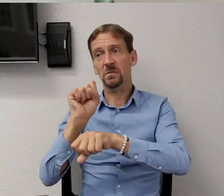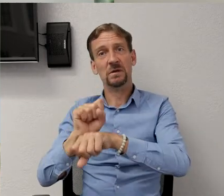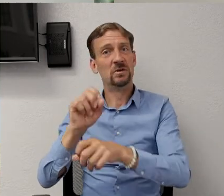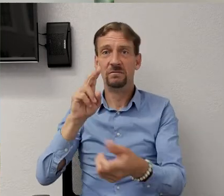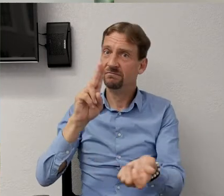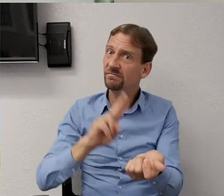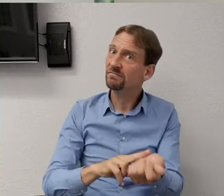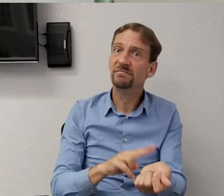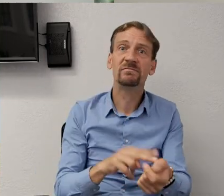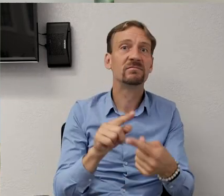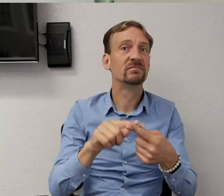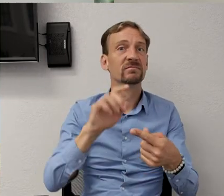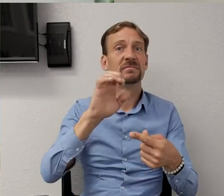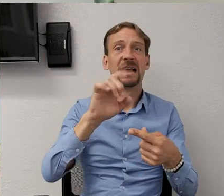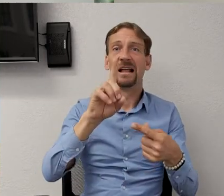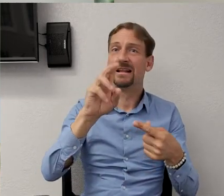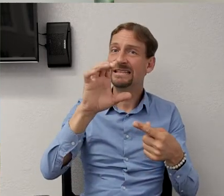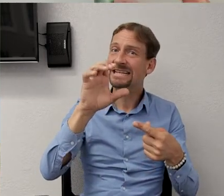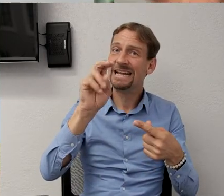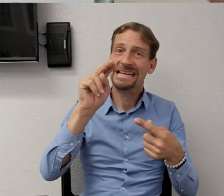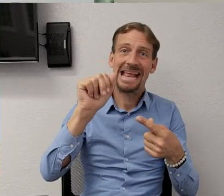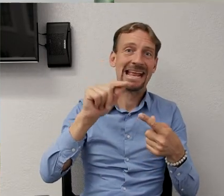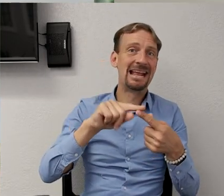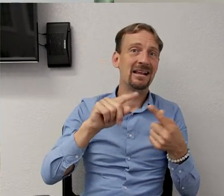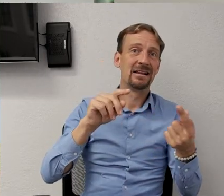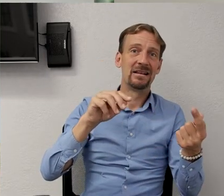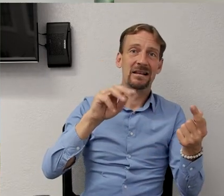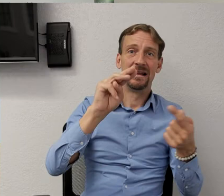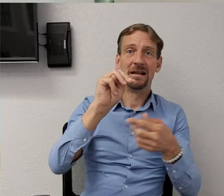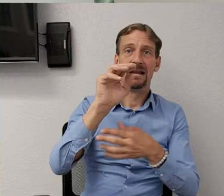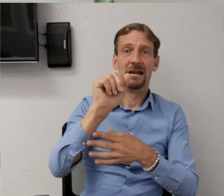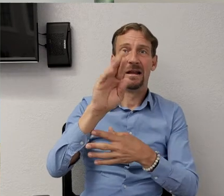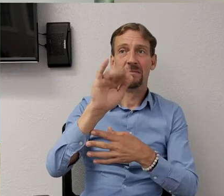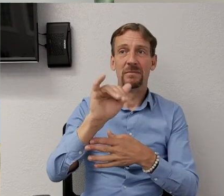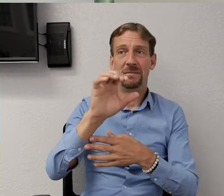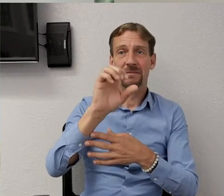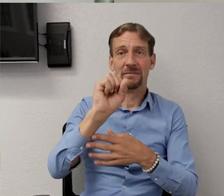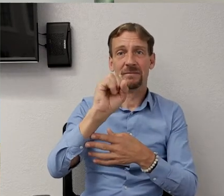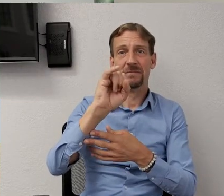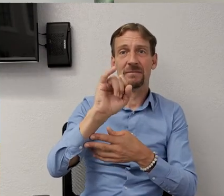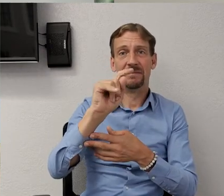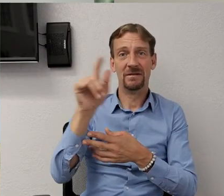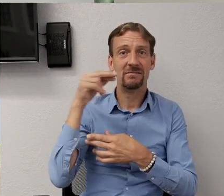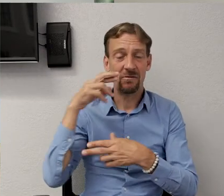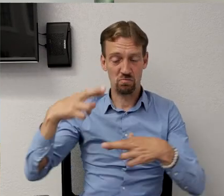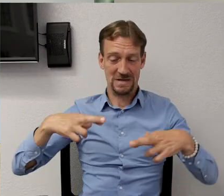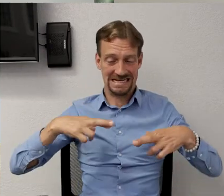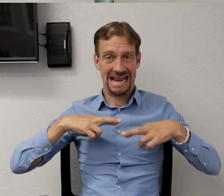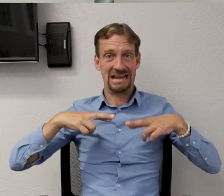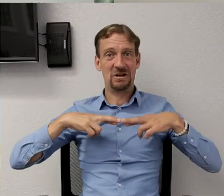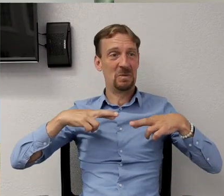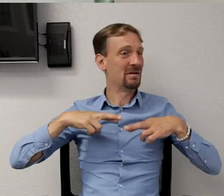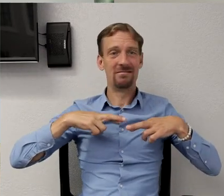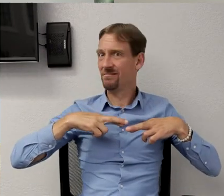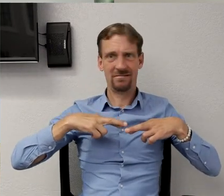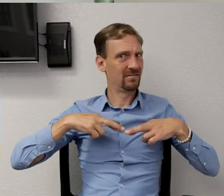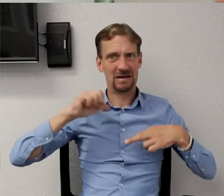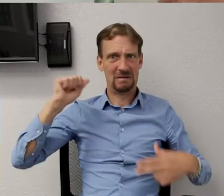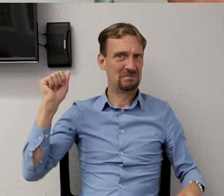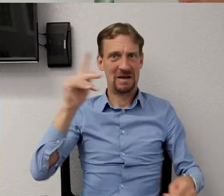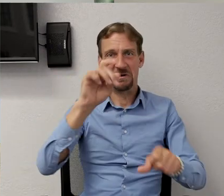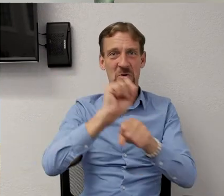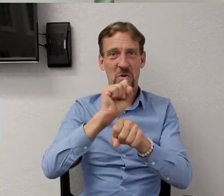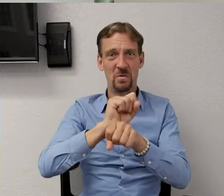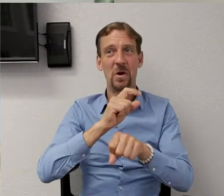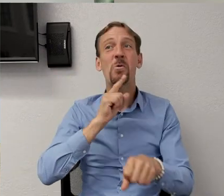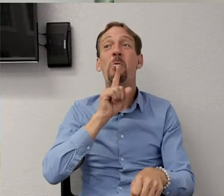Nurses, LVNs, CNAs. Mary Sisto, she came out of retirement. You know, she was actually getting ready to